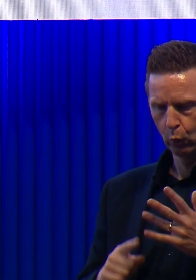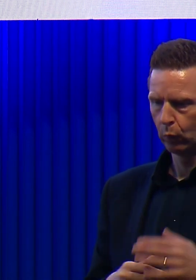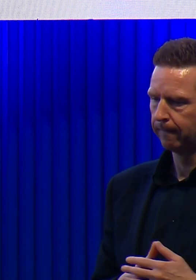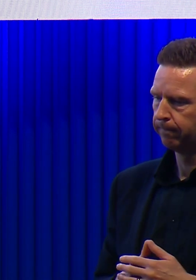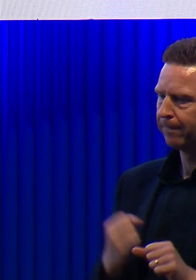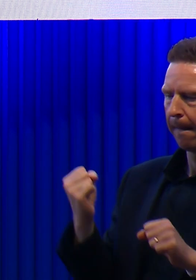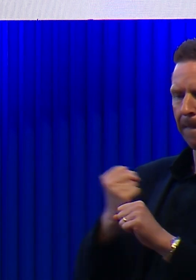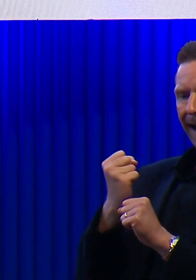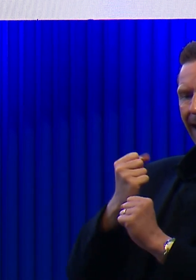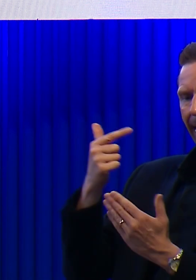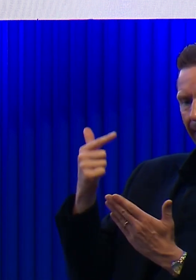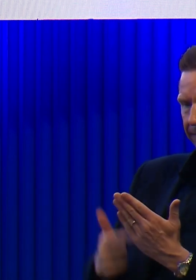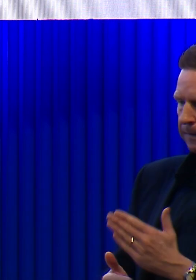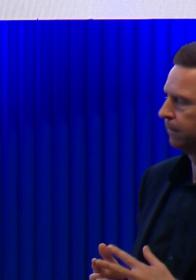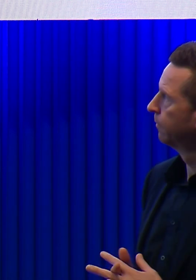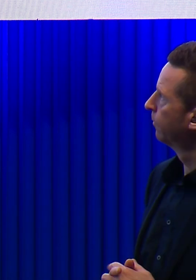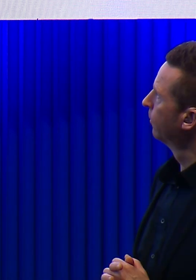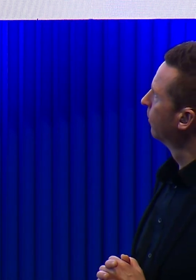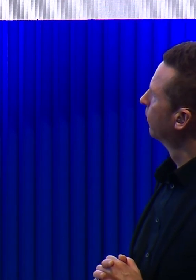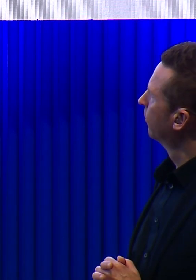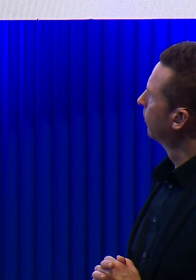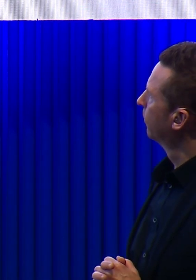it, they are probably not there.